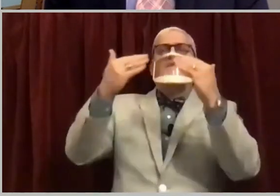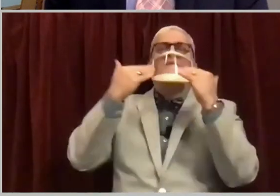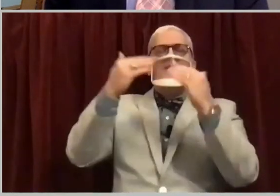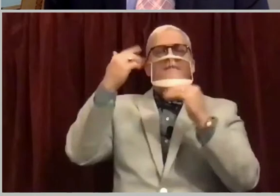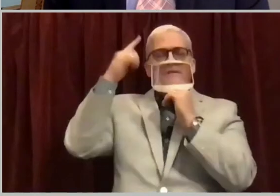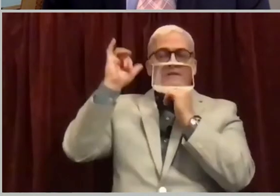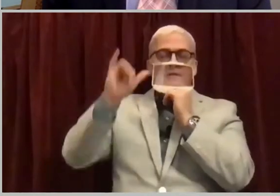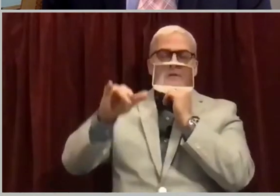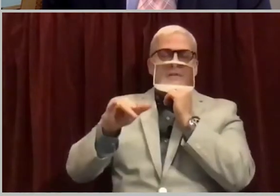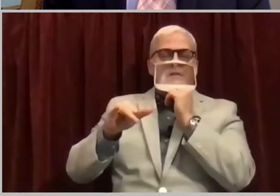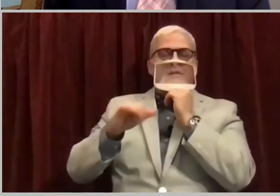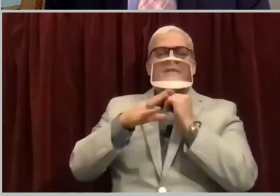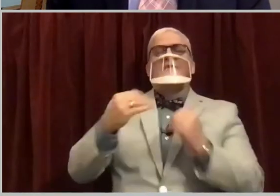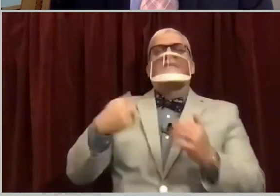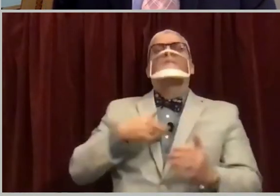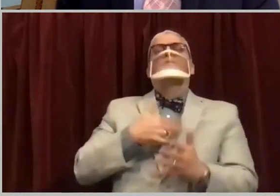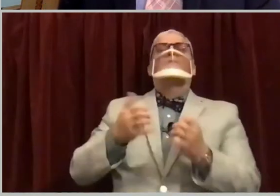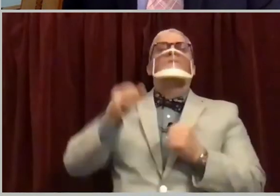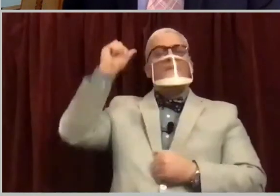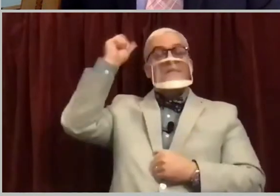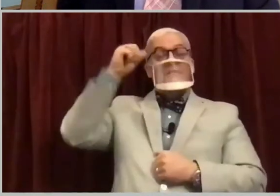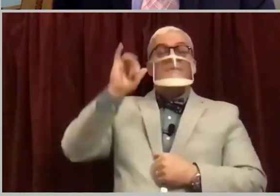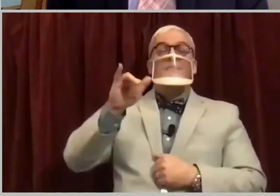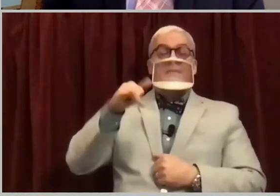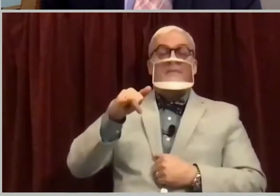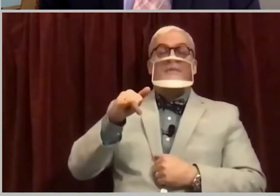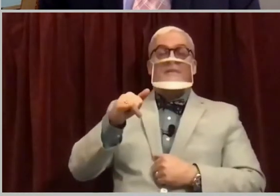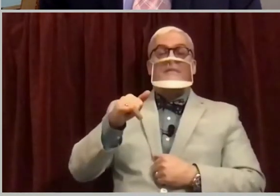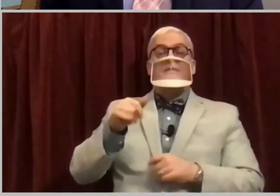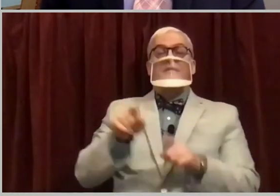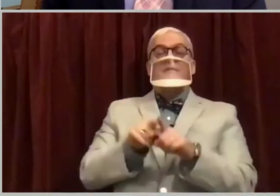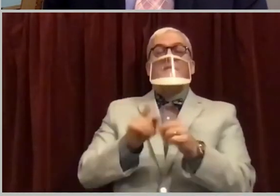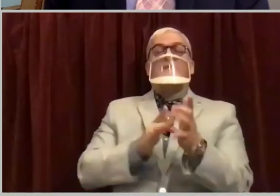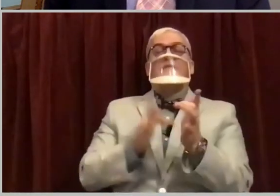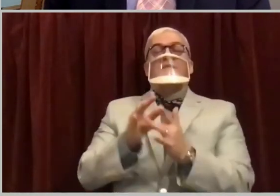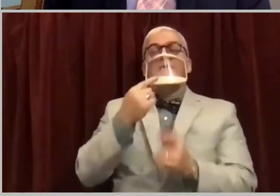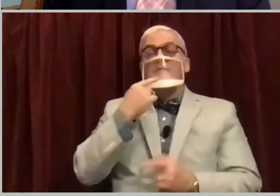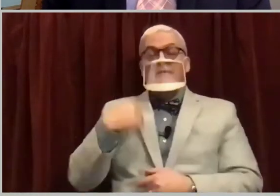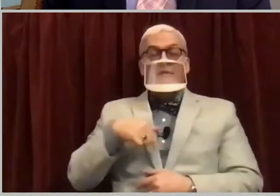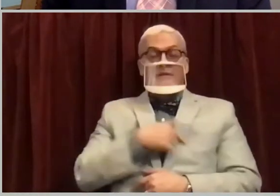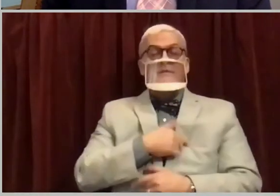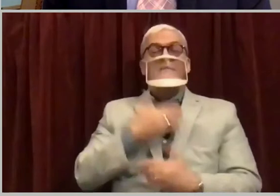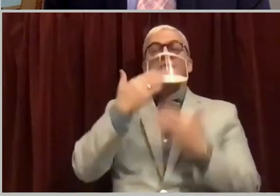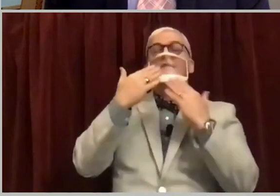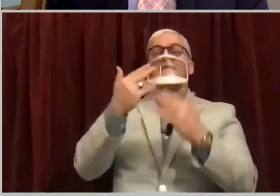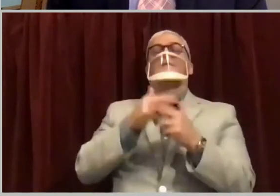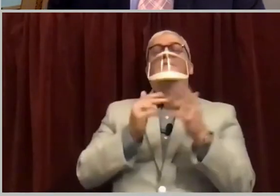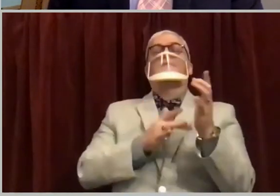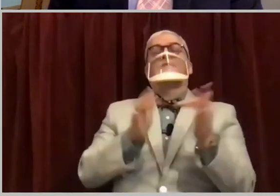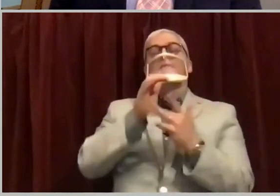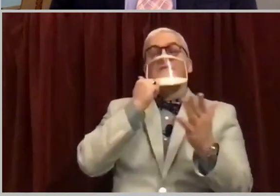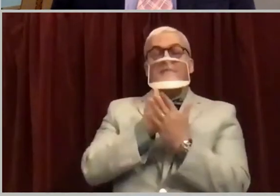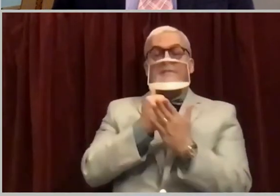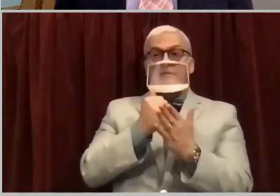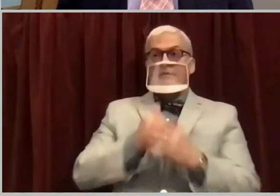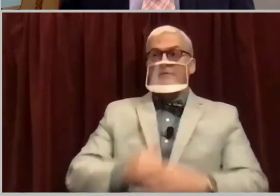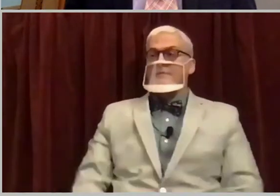Father, and we do remember that now as Jesus called us into the Father. And we thank you, and it's in his name we pray. Amen.